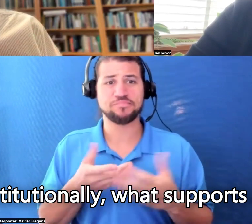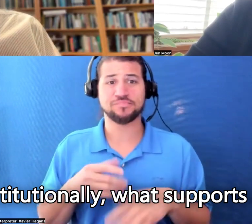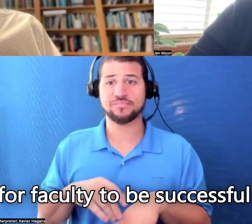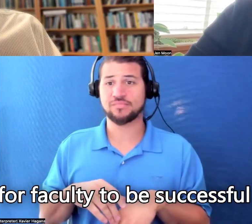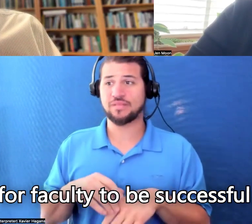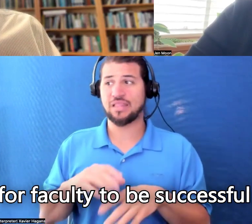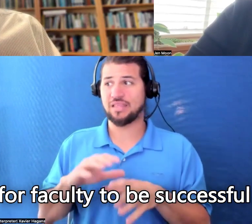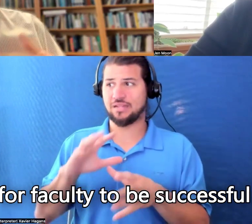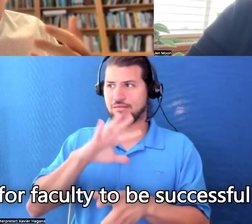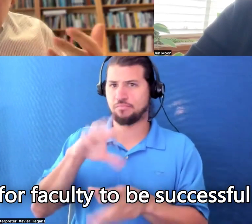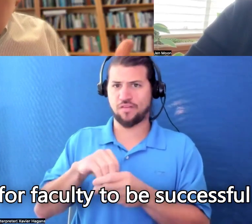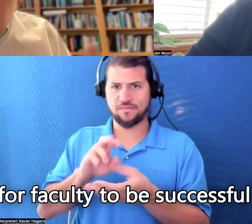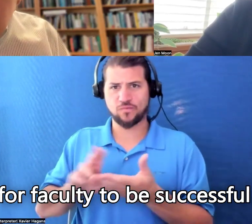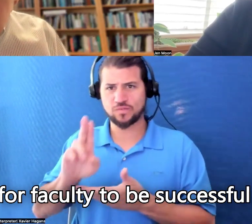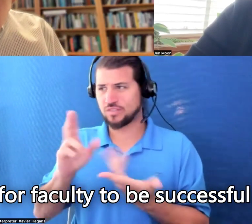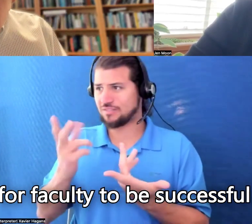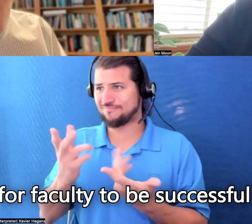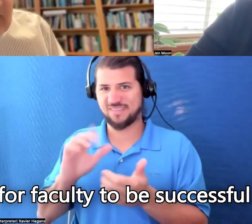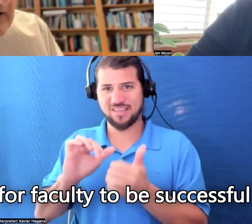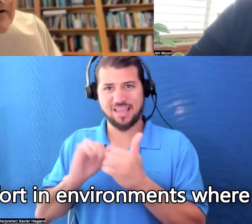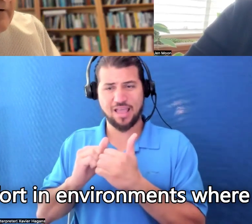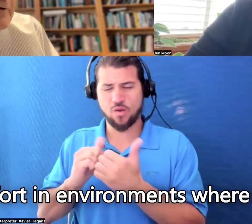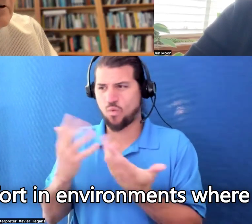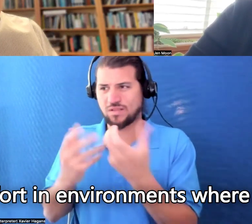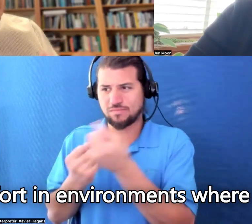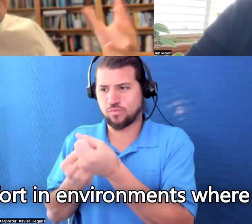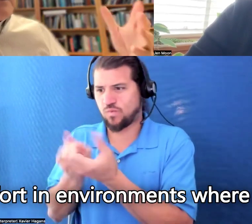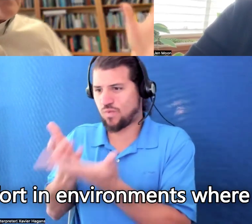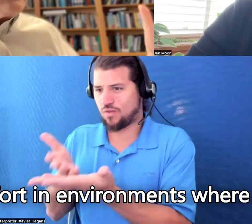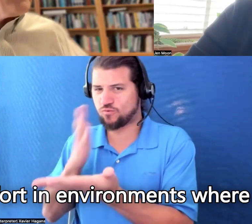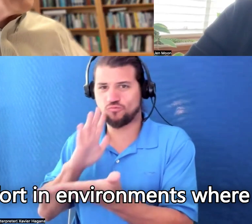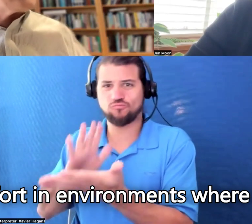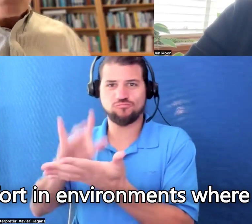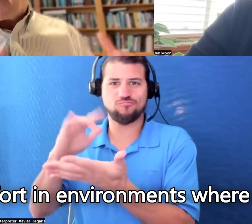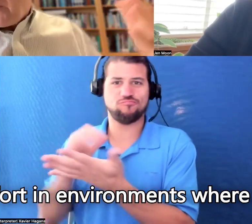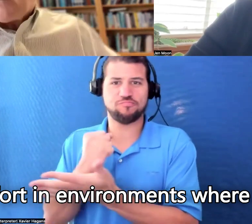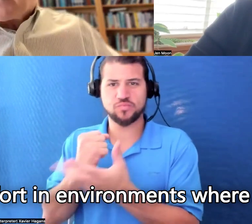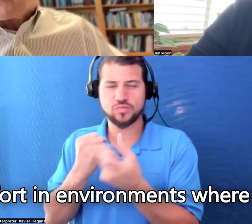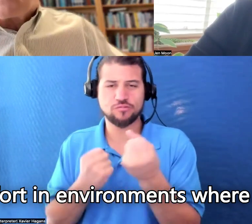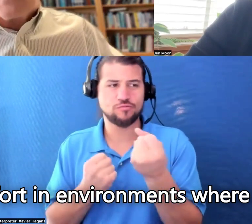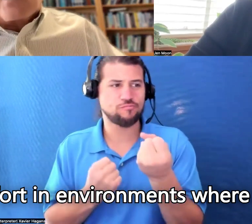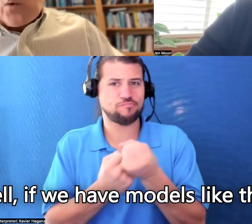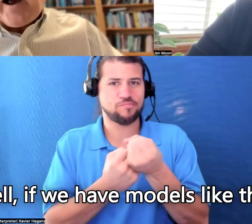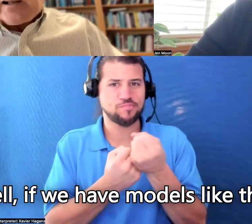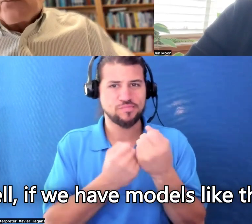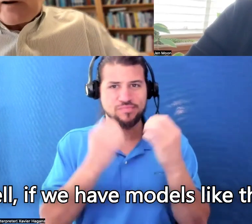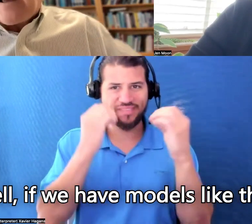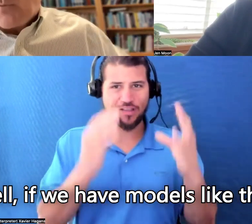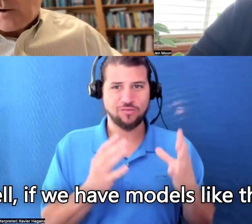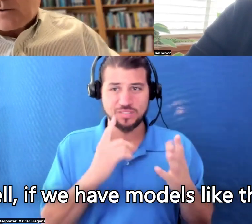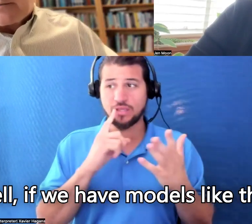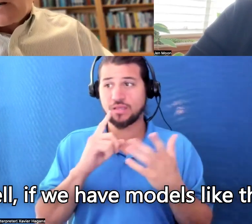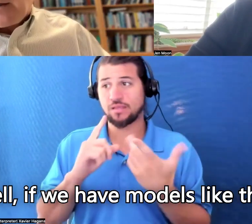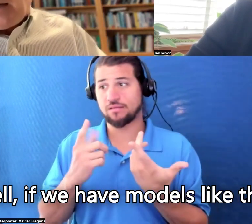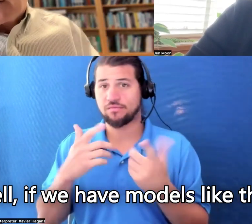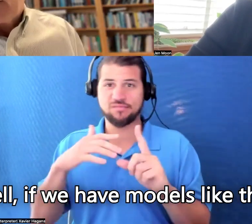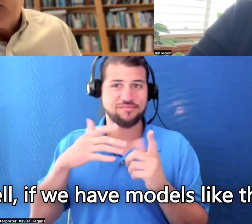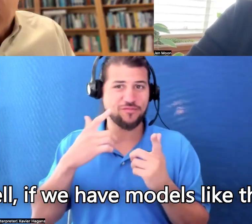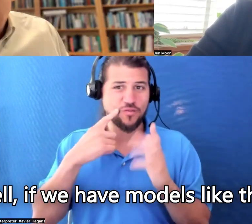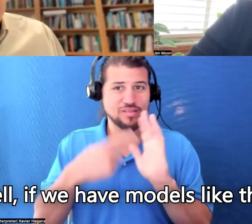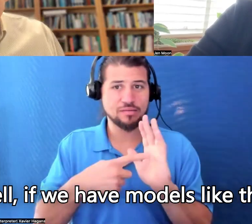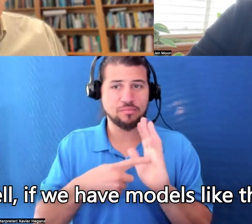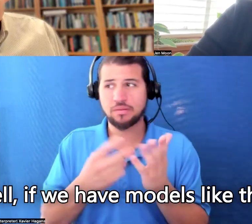supports are there for faculty to be successful in this effort in environments where it's done well, if we have models like